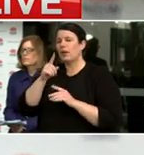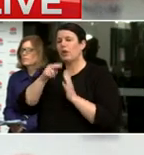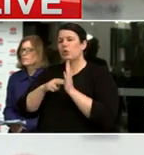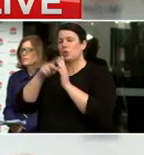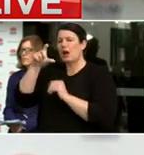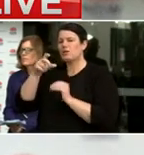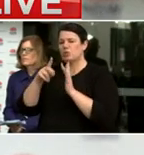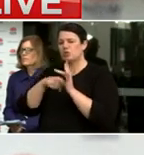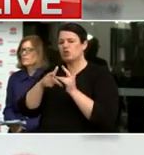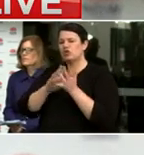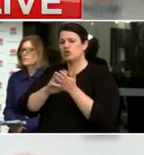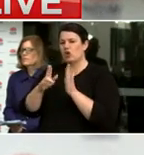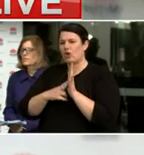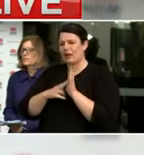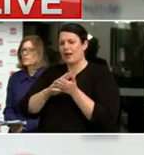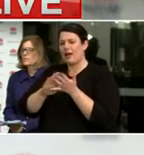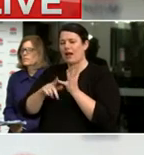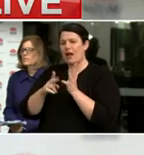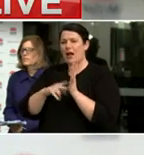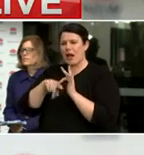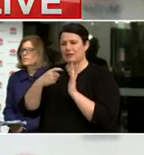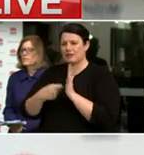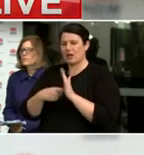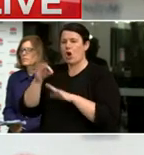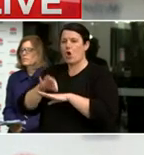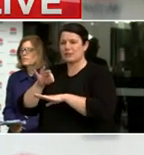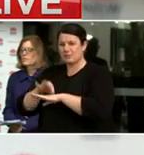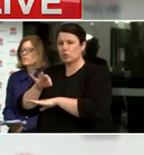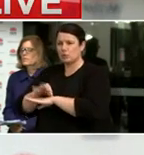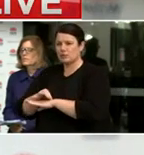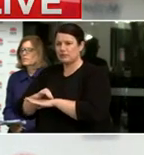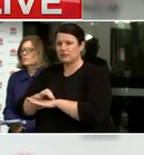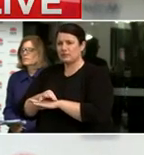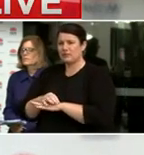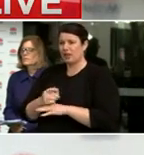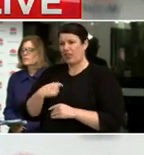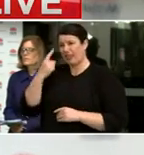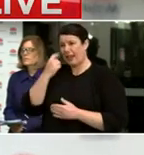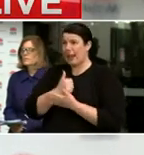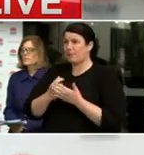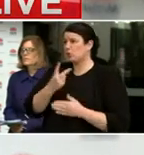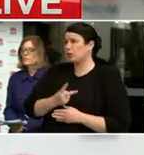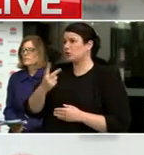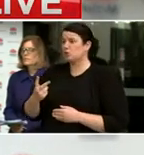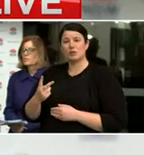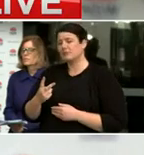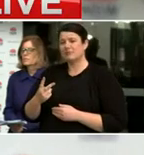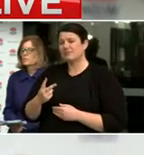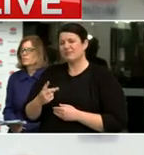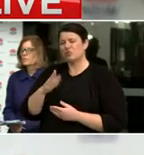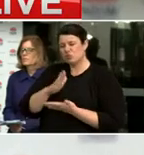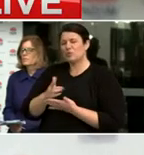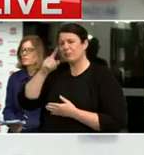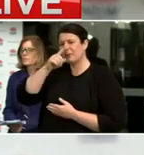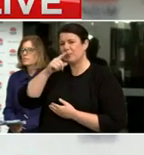Hospital. And again, not just numbers, these are people whose families would be missing them today. And I just want to say,